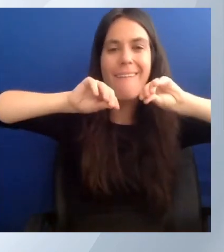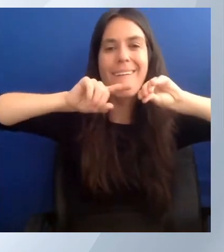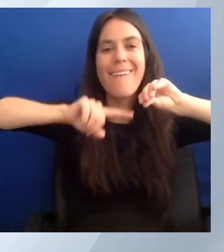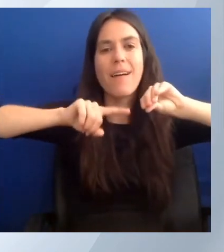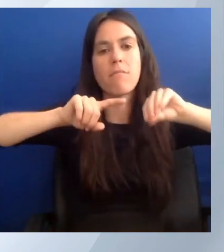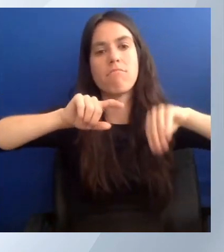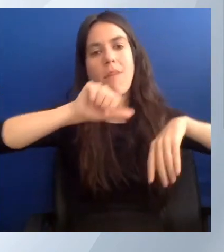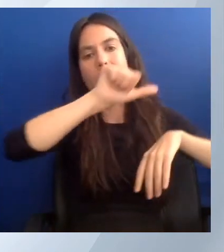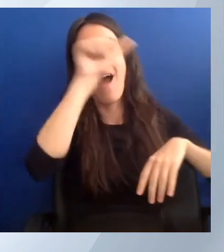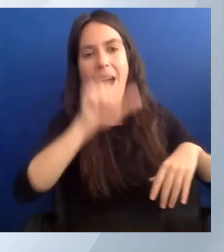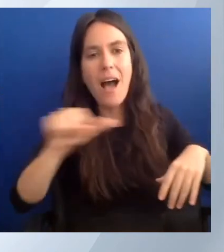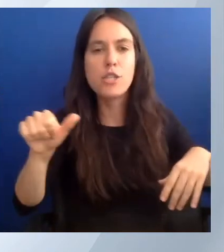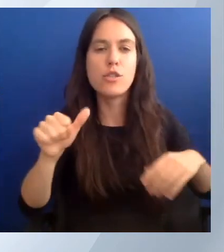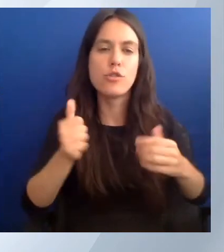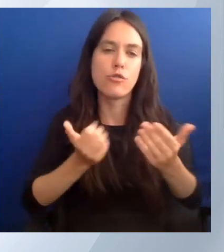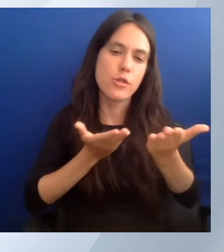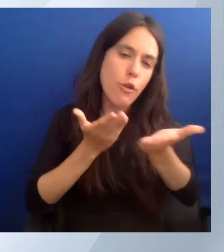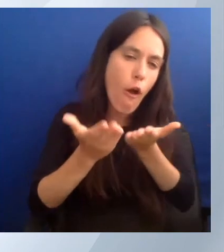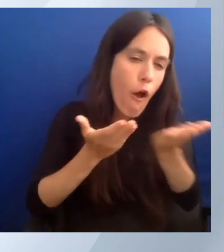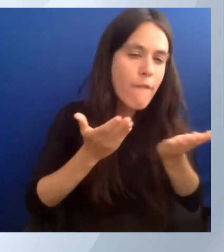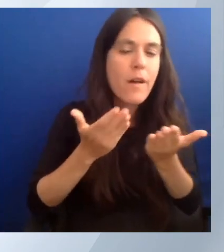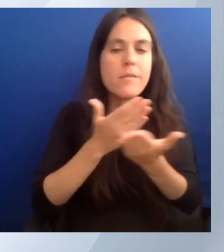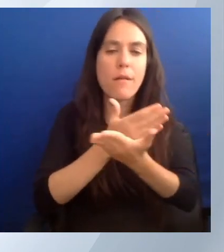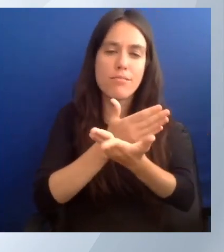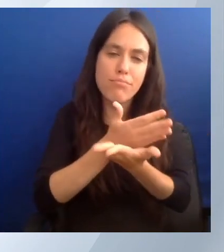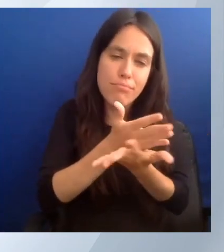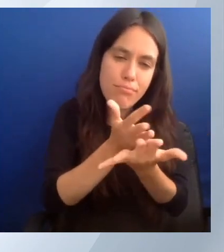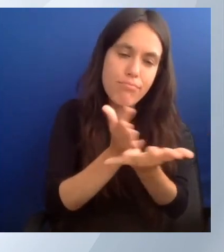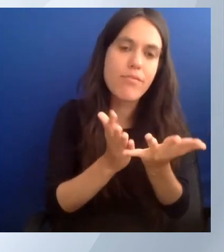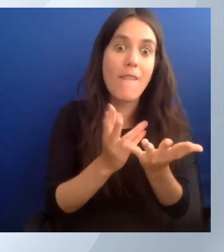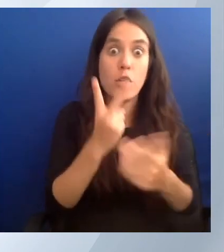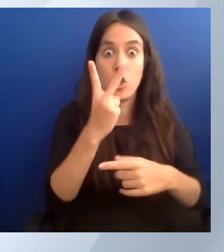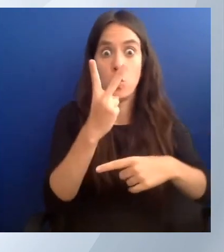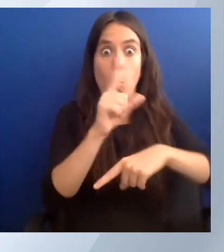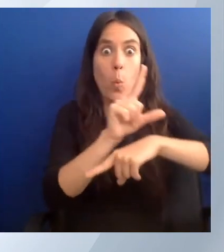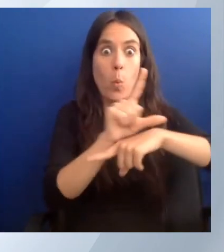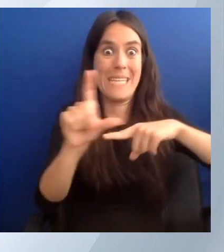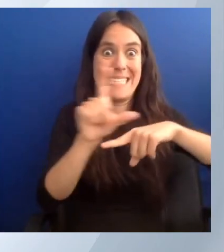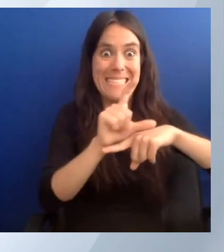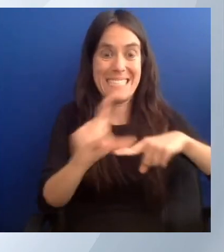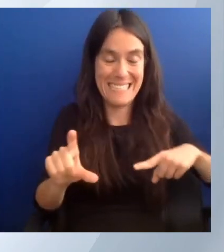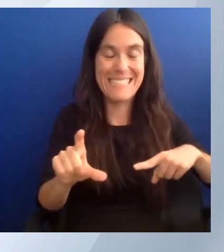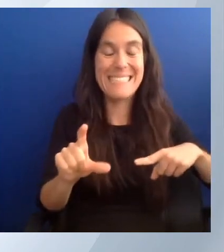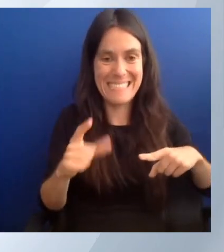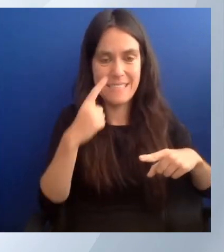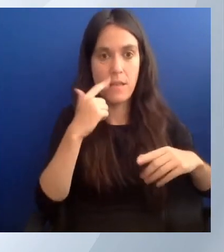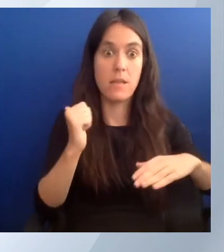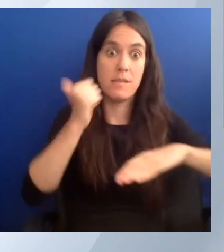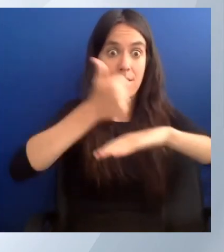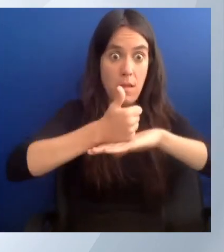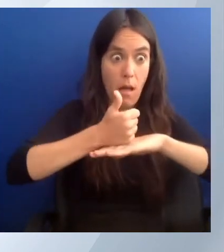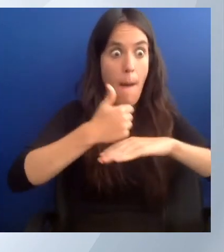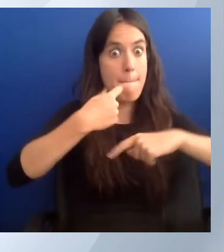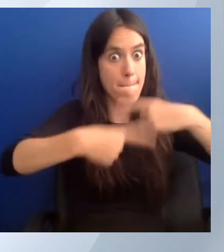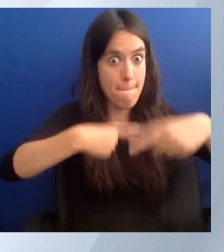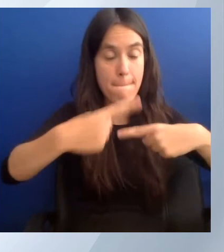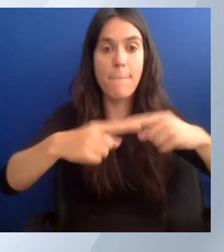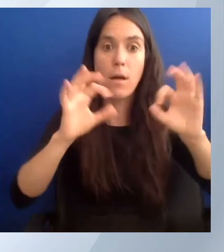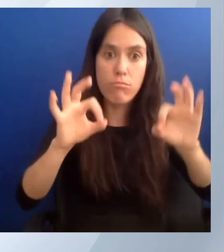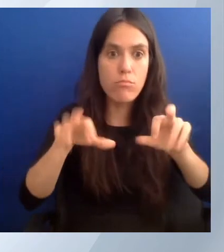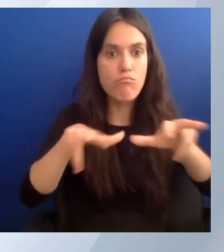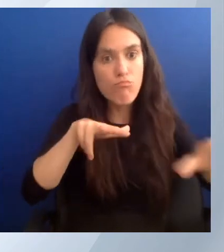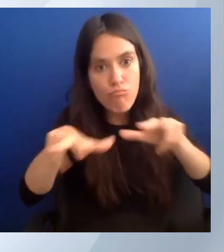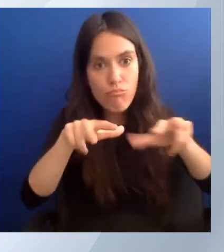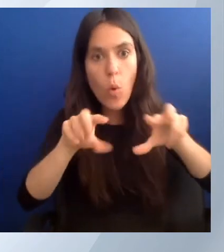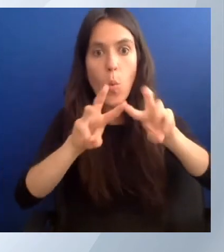Signal R services, and we had 2 weeks worth of Hack Week and setting up the Hack Week and organizing workshops. And